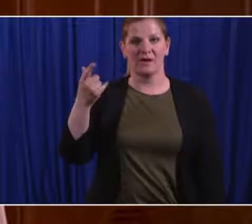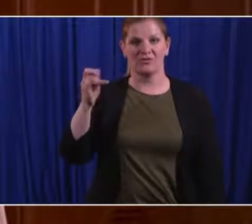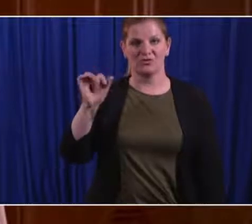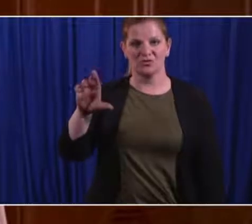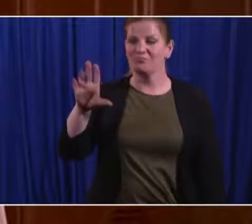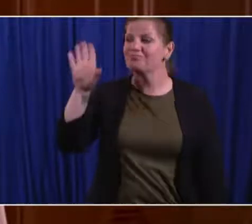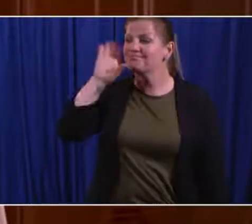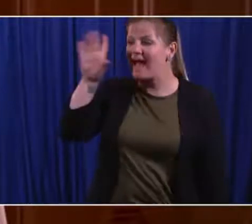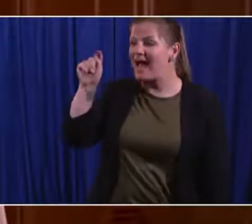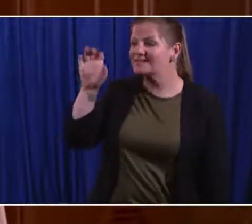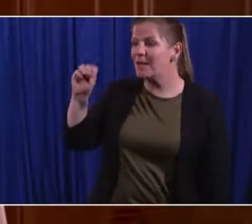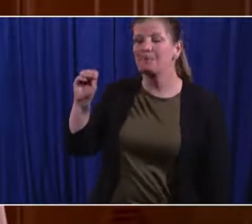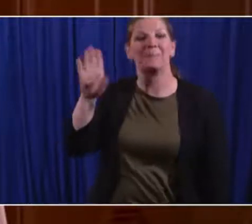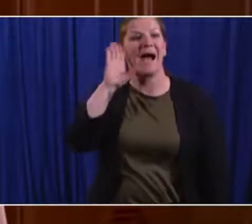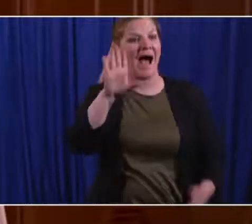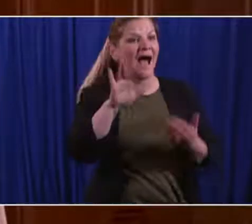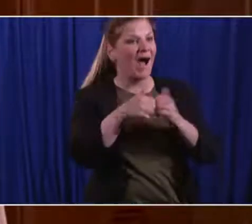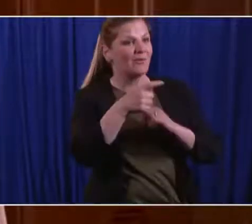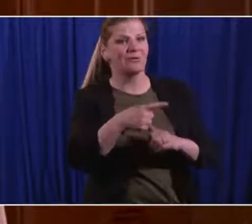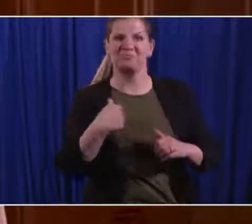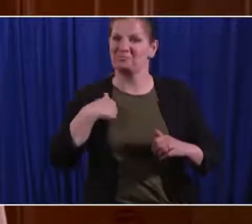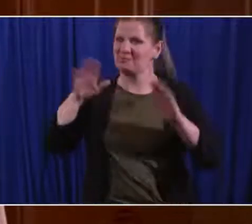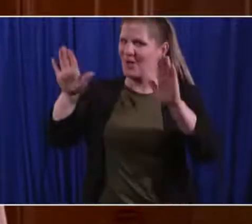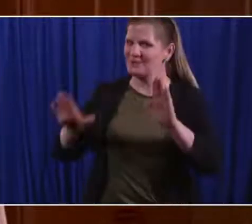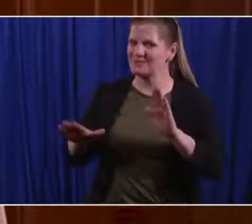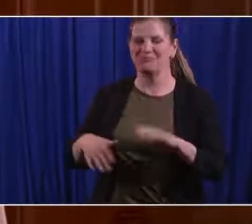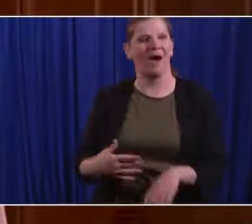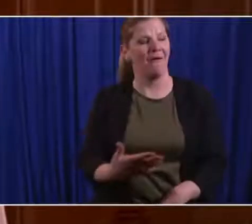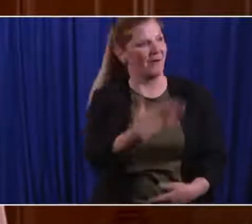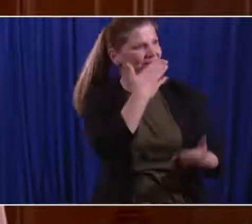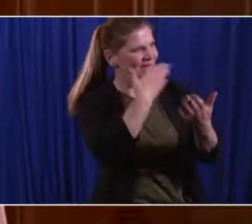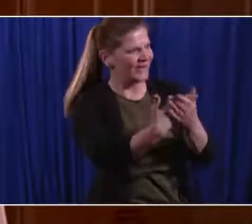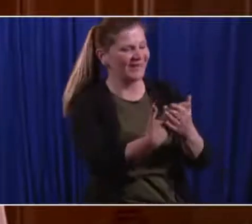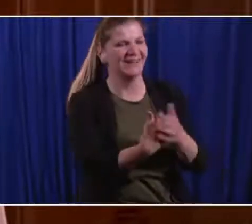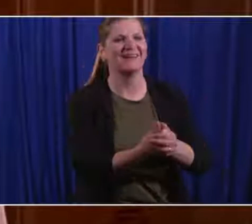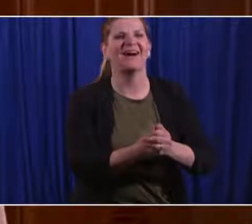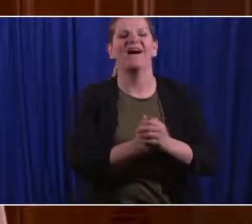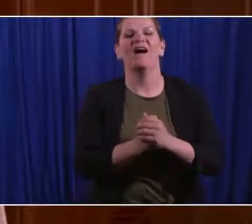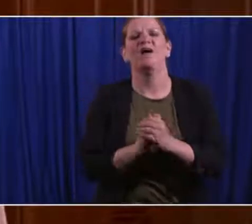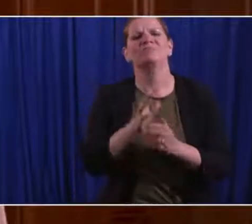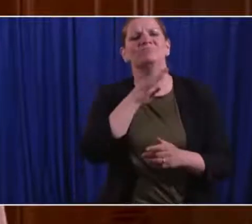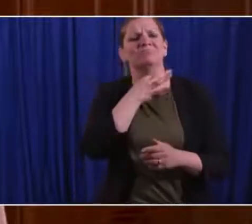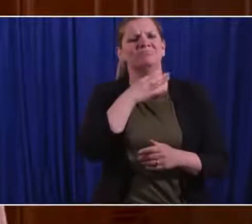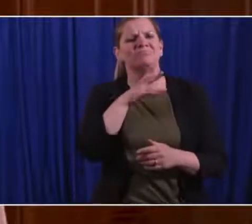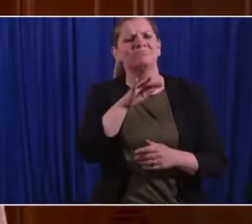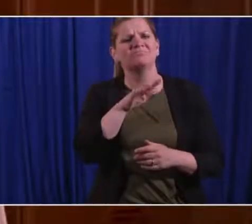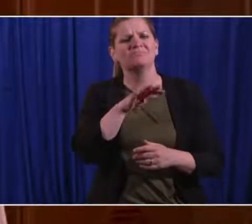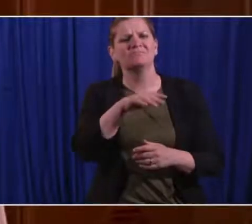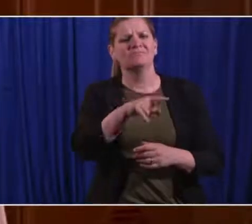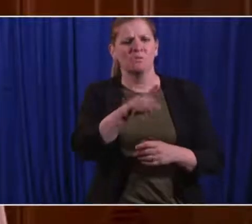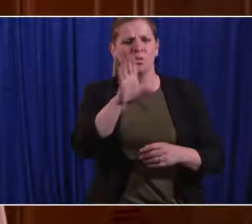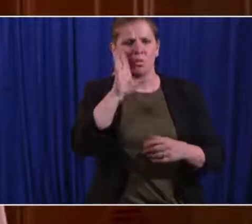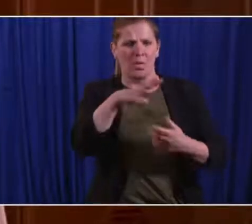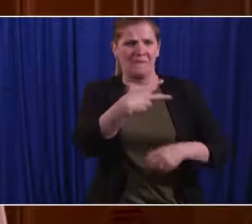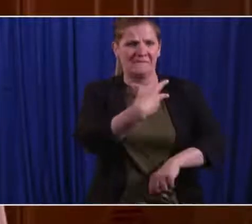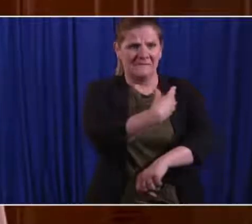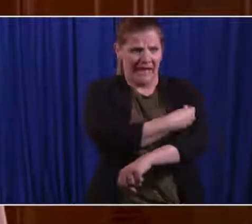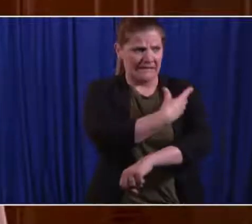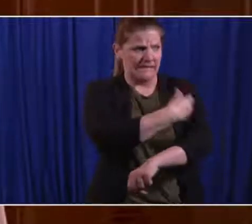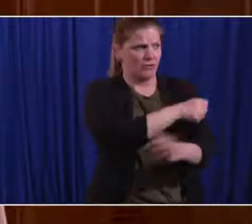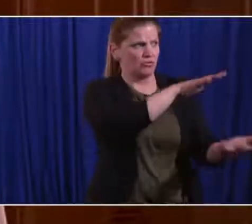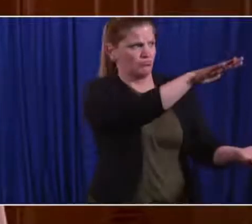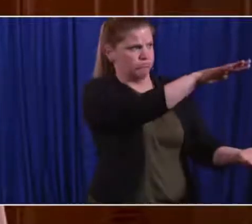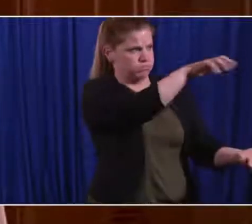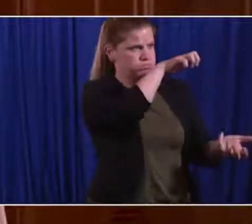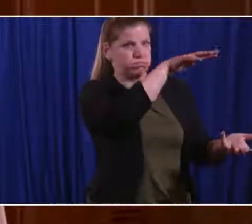sir. Good. Governor, you've been able to ramp up the speed of vaccinations as you get